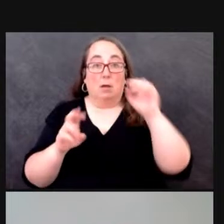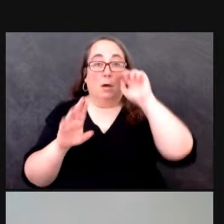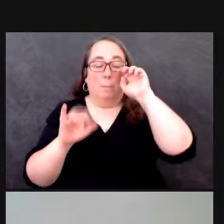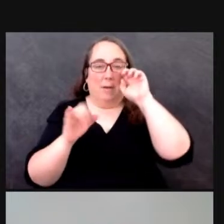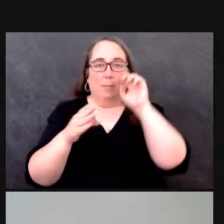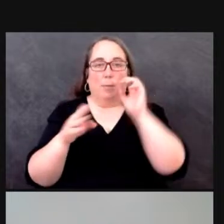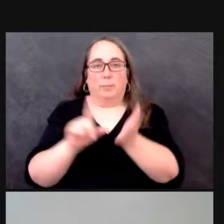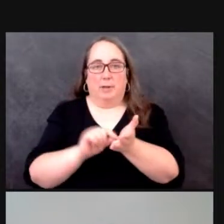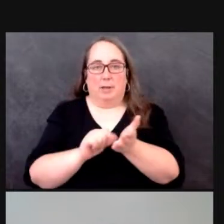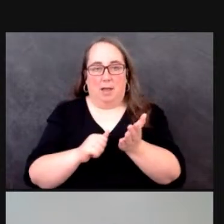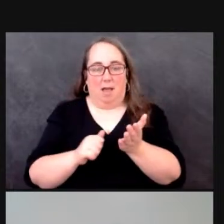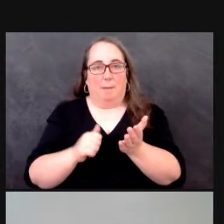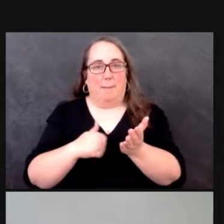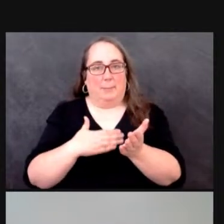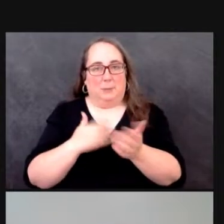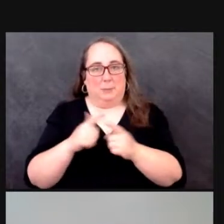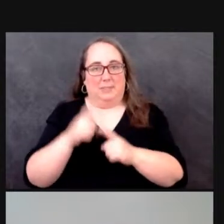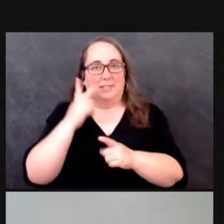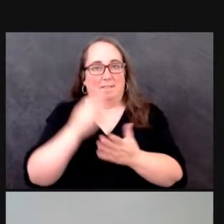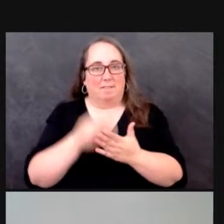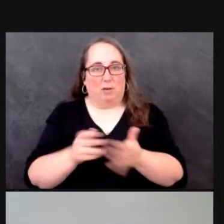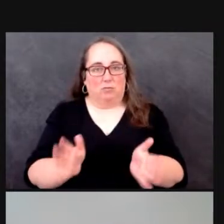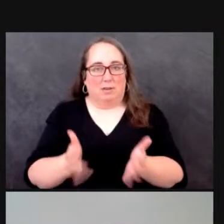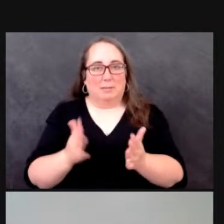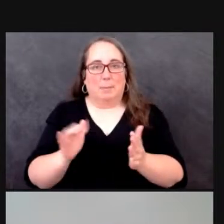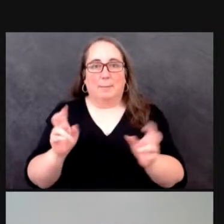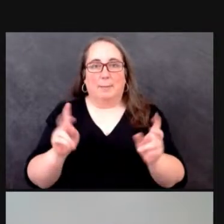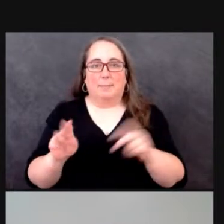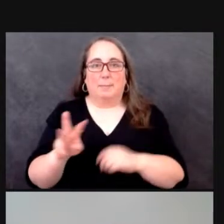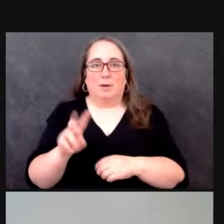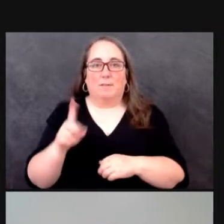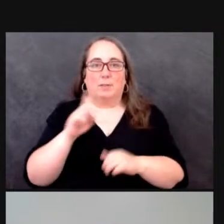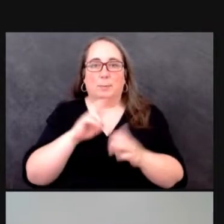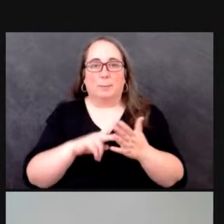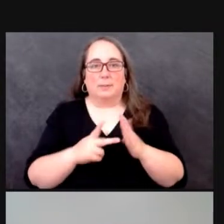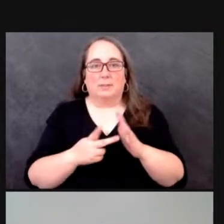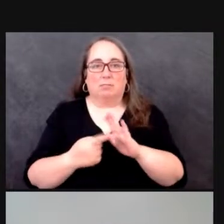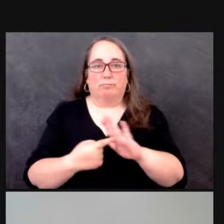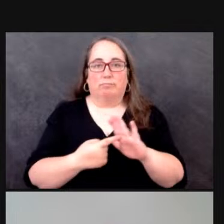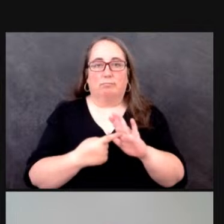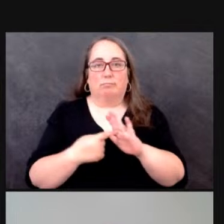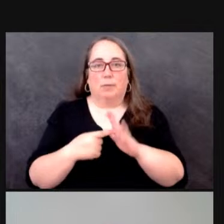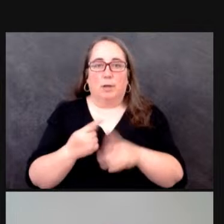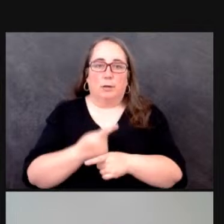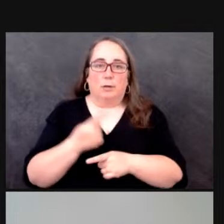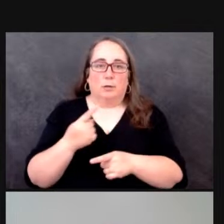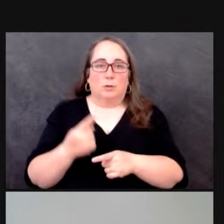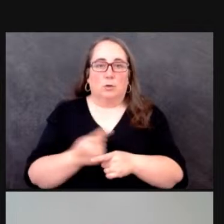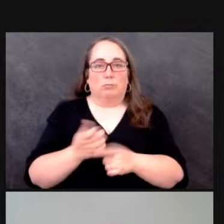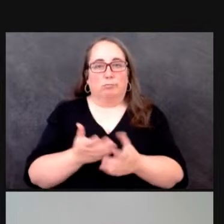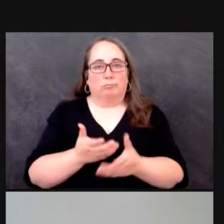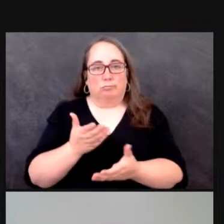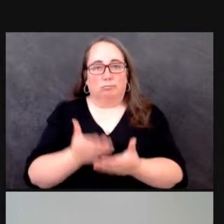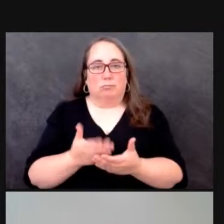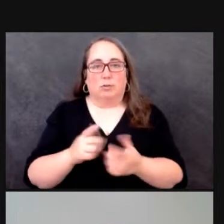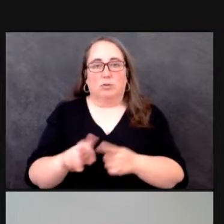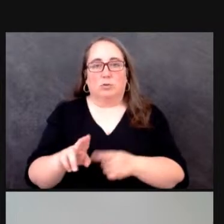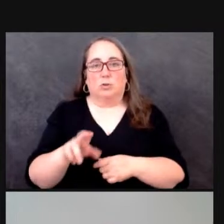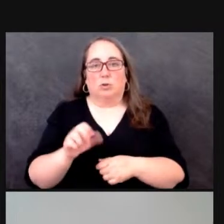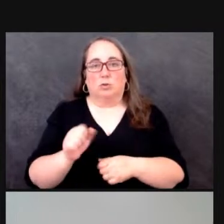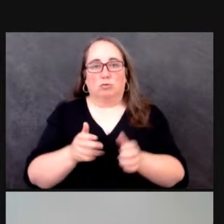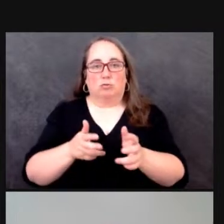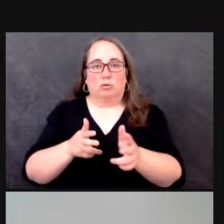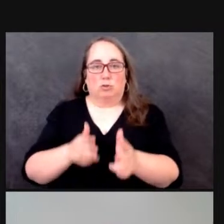glad to see that a fund is being raised by the people of Maryland for the purpose of presenting a suitable testimonial to the United States